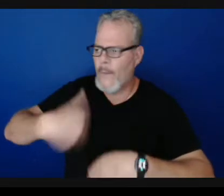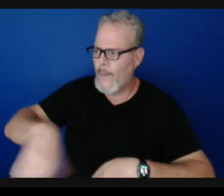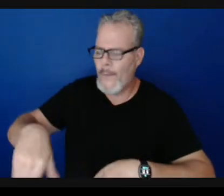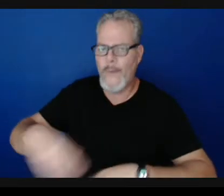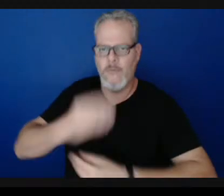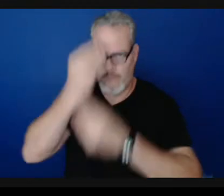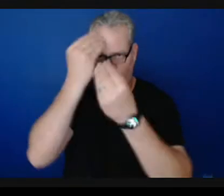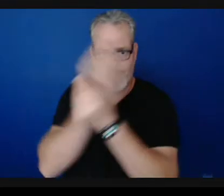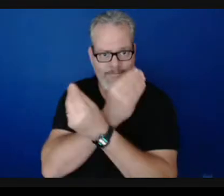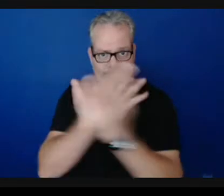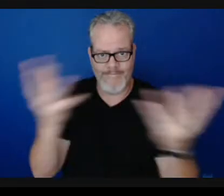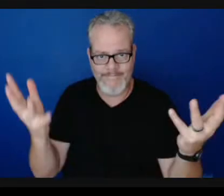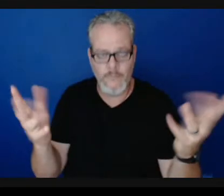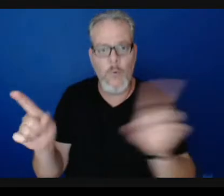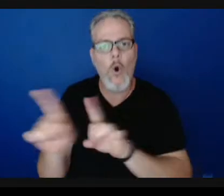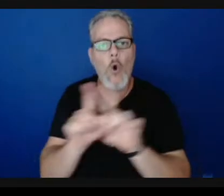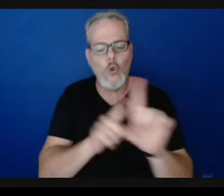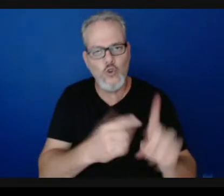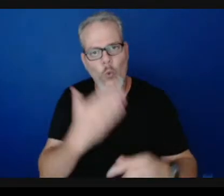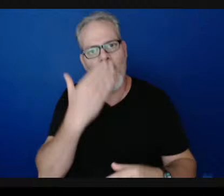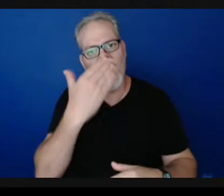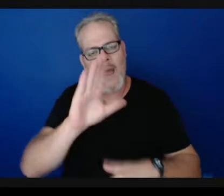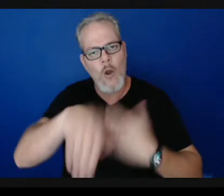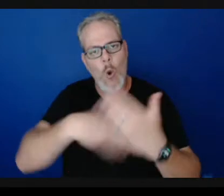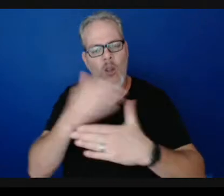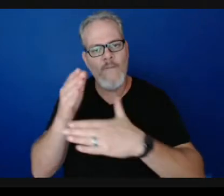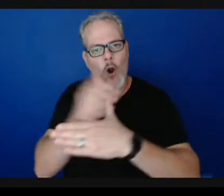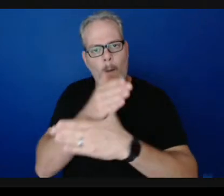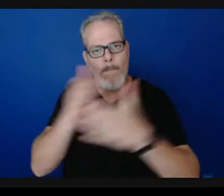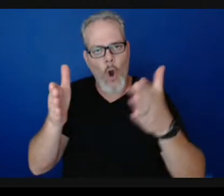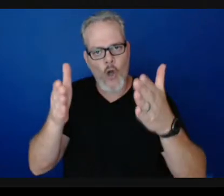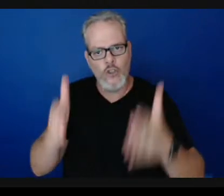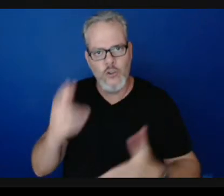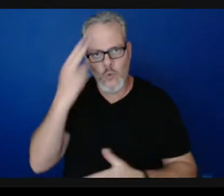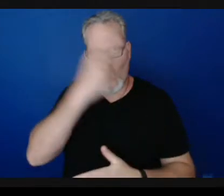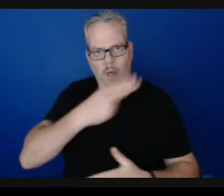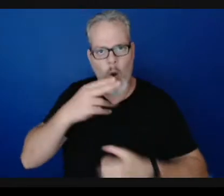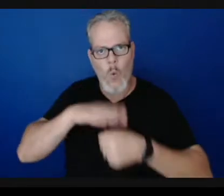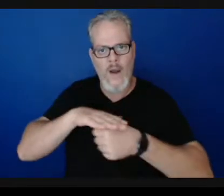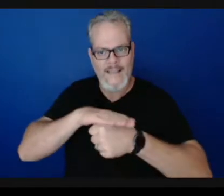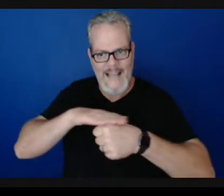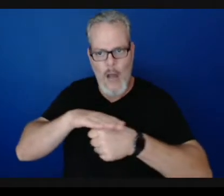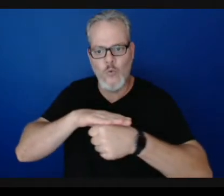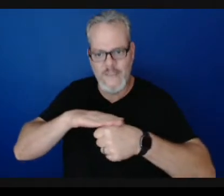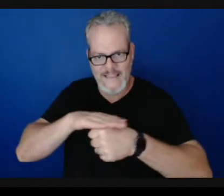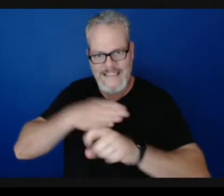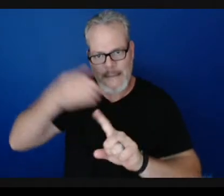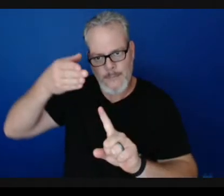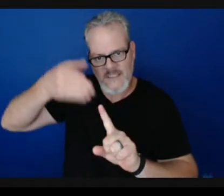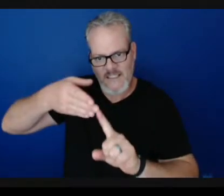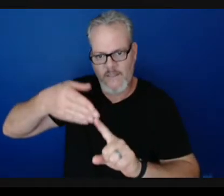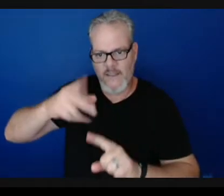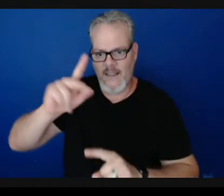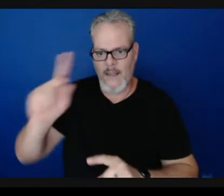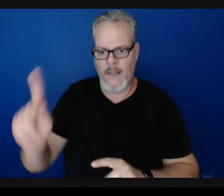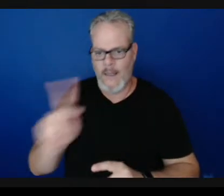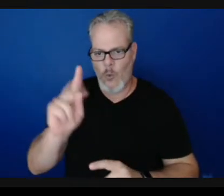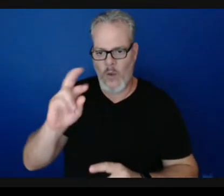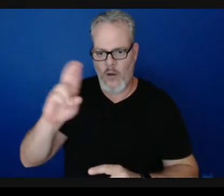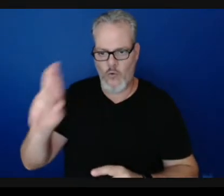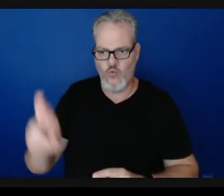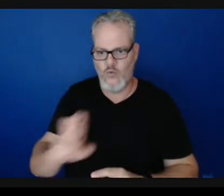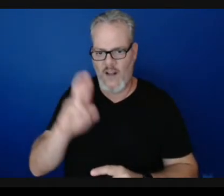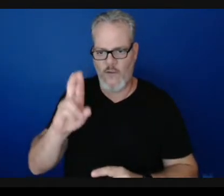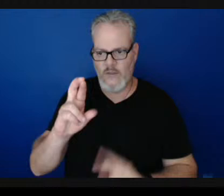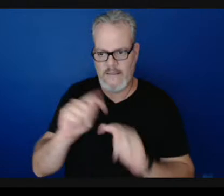yeah, I'd also like to thank our partners at the Hawaii County, and specifically the Kīlauea recovery team, and